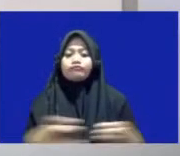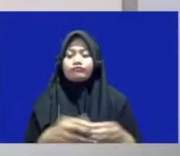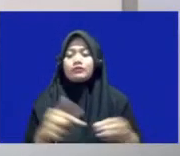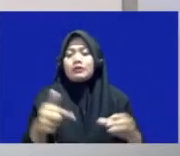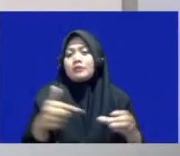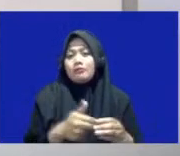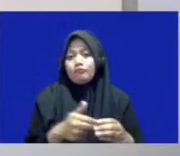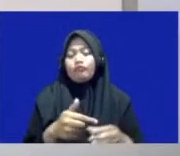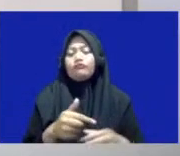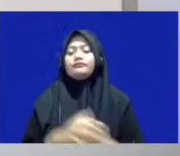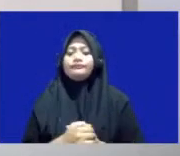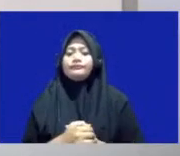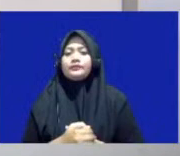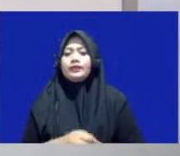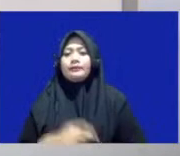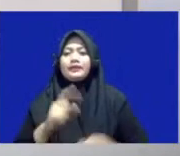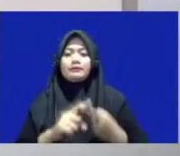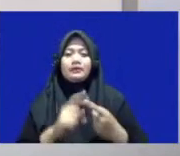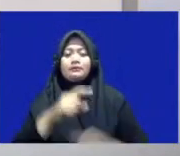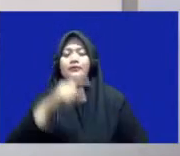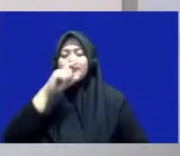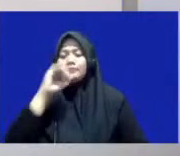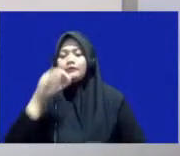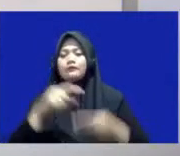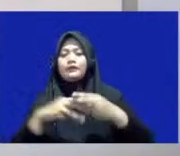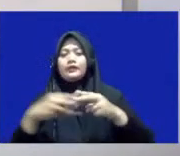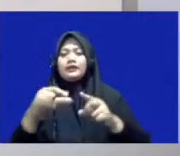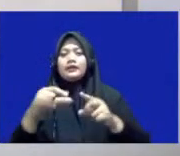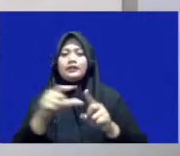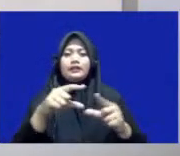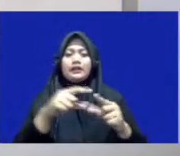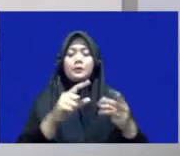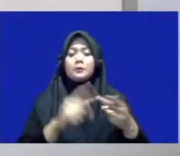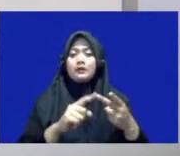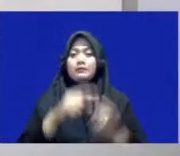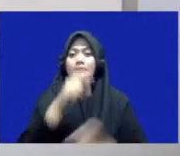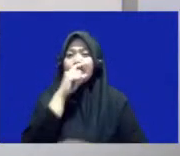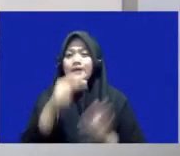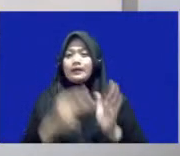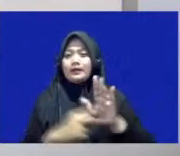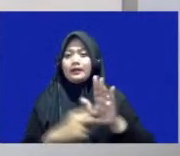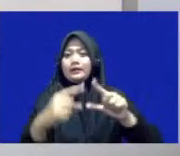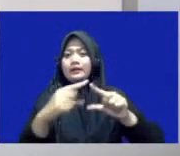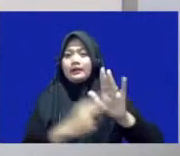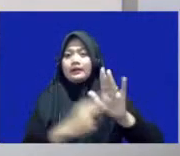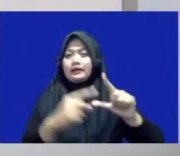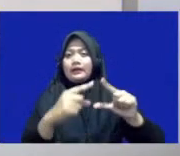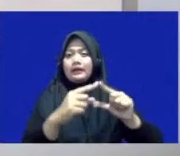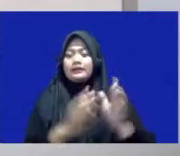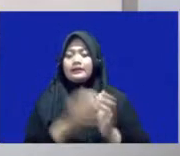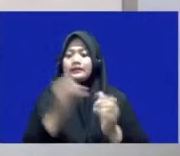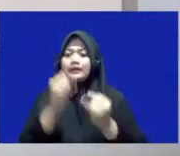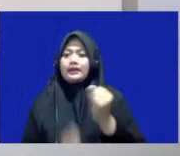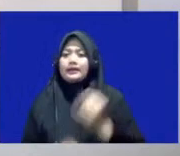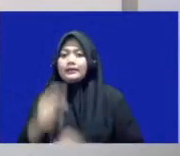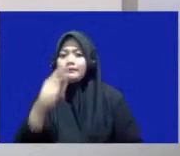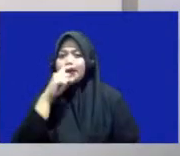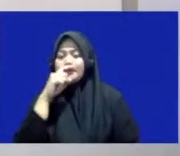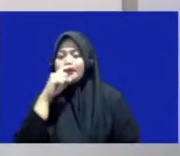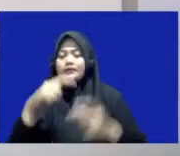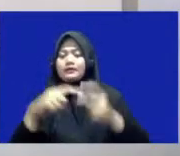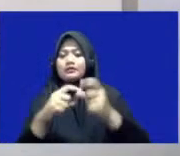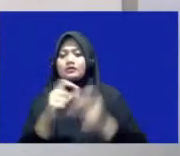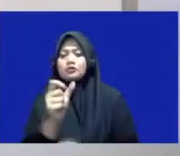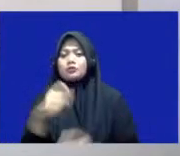the second one is Mr. Nana Suryana, and the last speaker is Mr. Sukamsi. But before we listen to